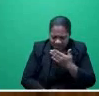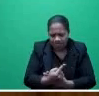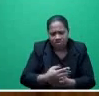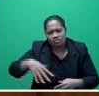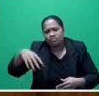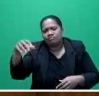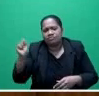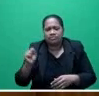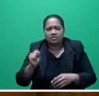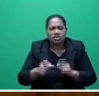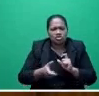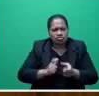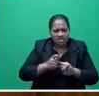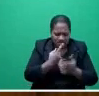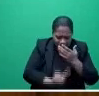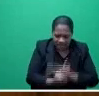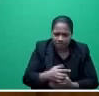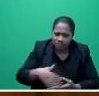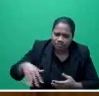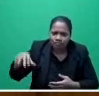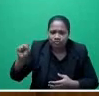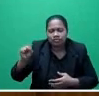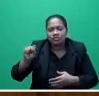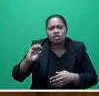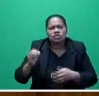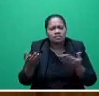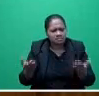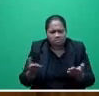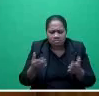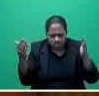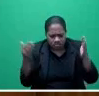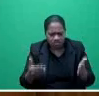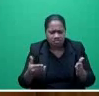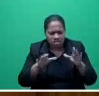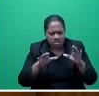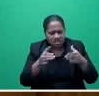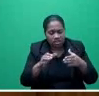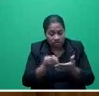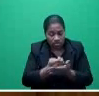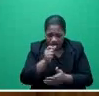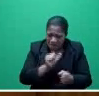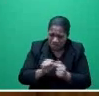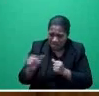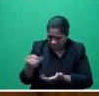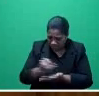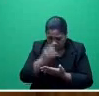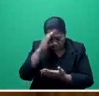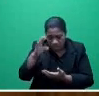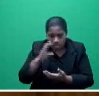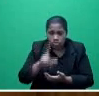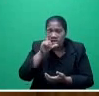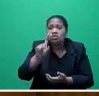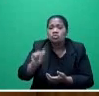mean all resources should be diverted to one sector of country's economy. One of the best investment a country can